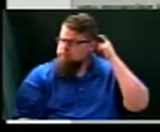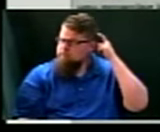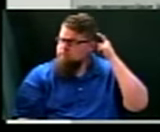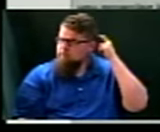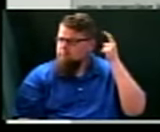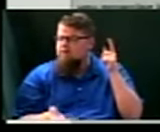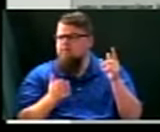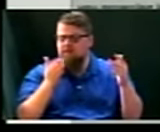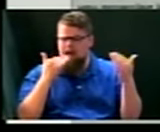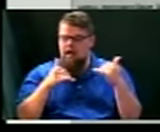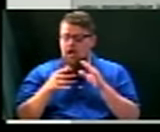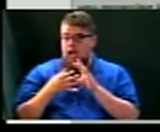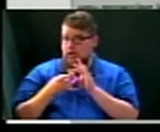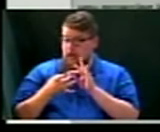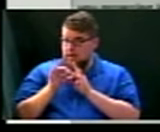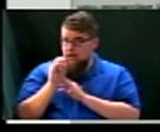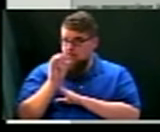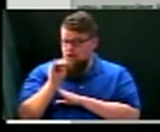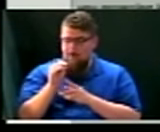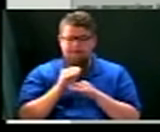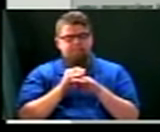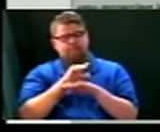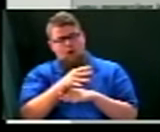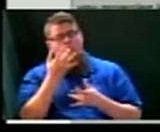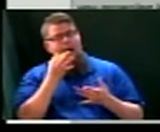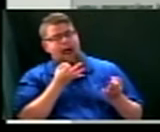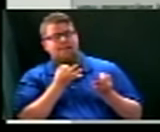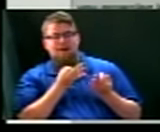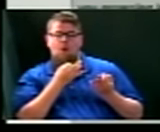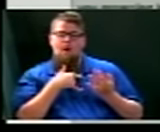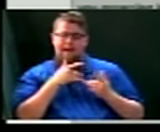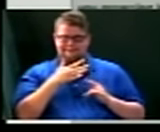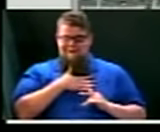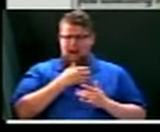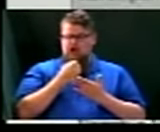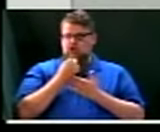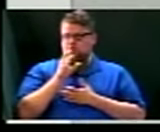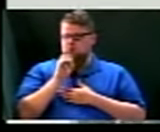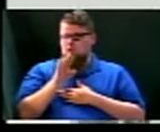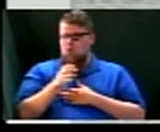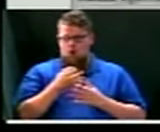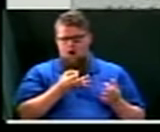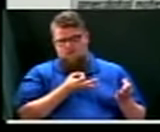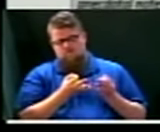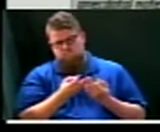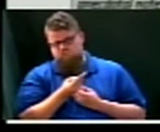which describes and justifies why I gave the scores that I did.